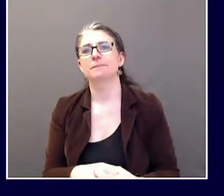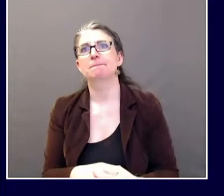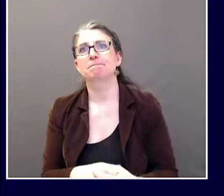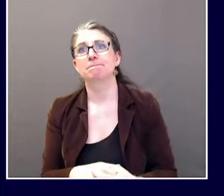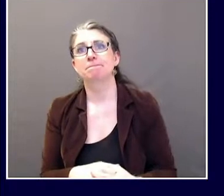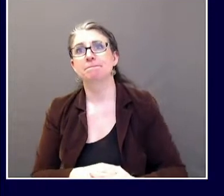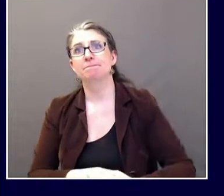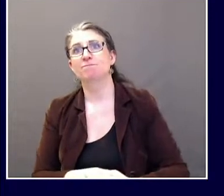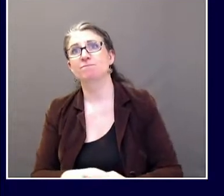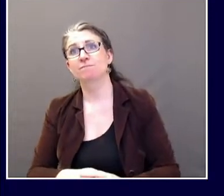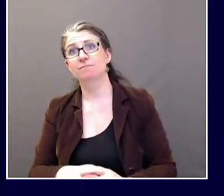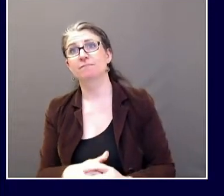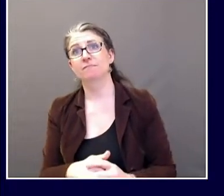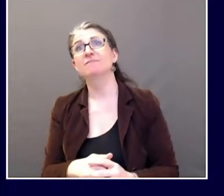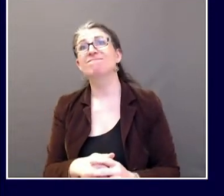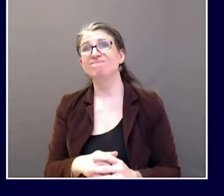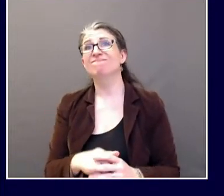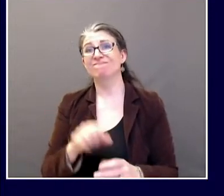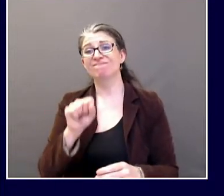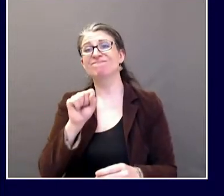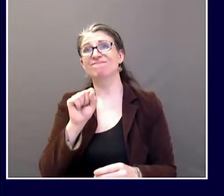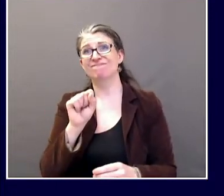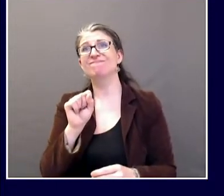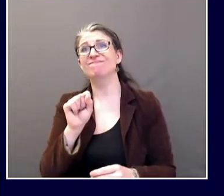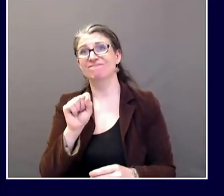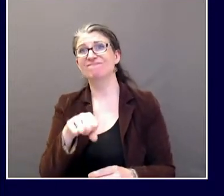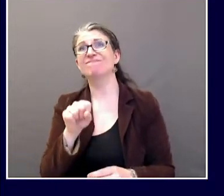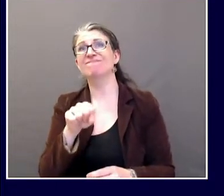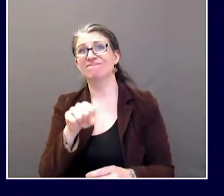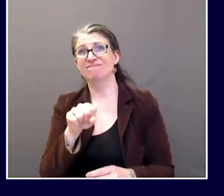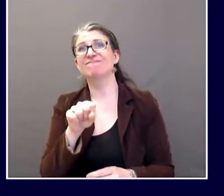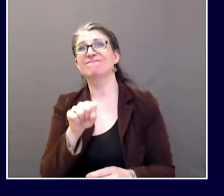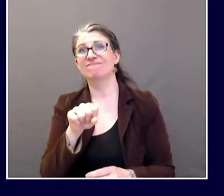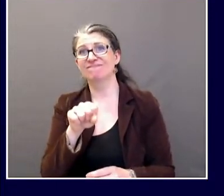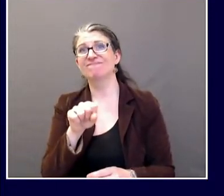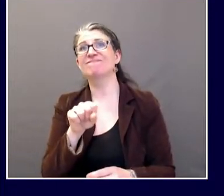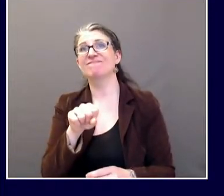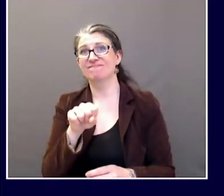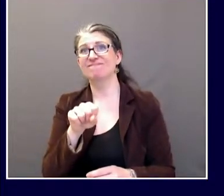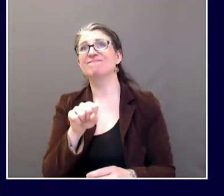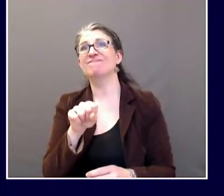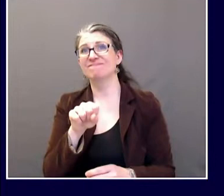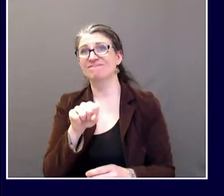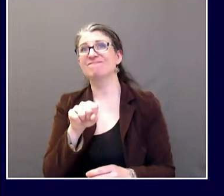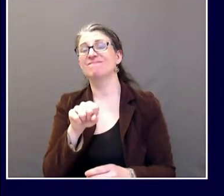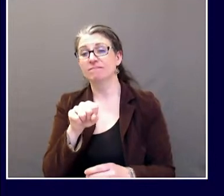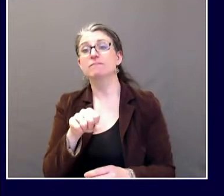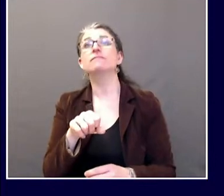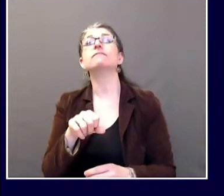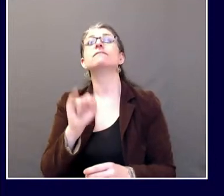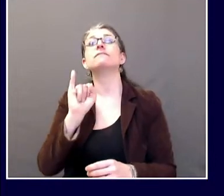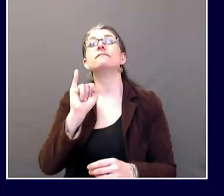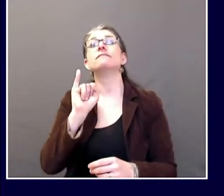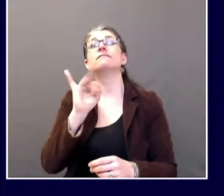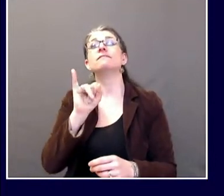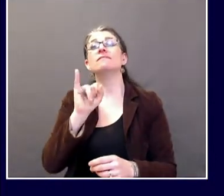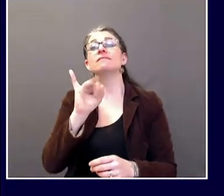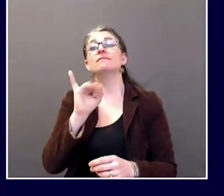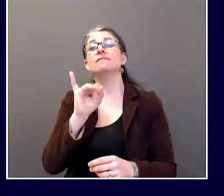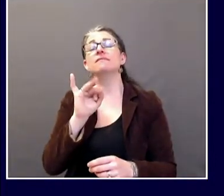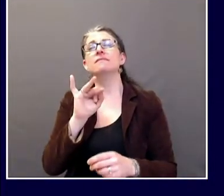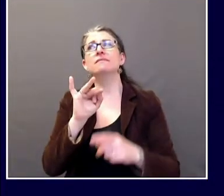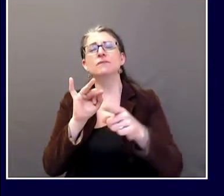when you move those doses? It does not, because those movements, those transfers are occurring virtually, they're occurring every